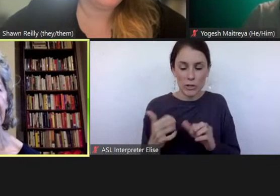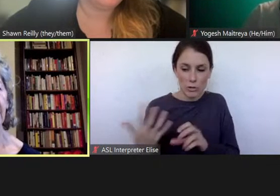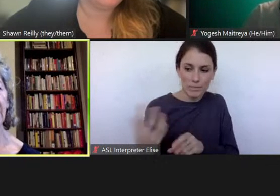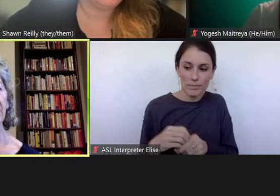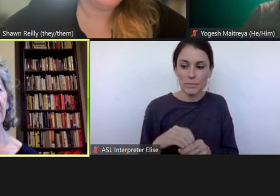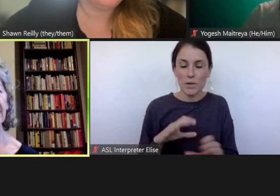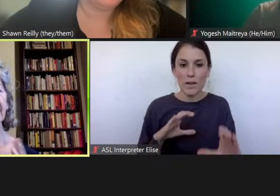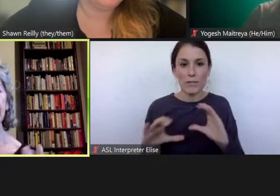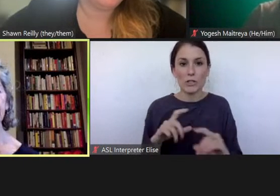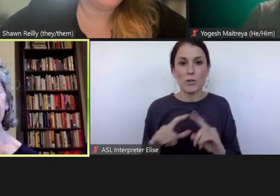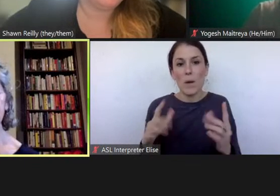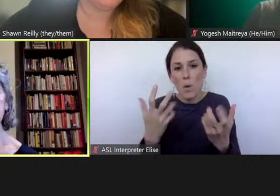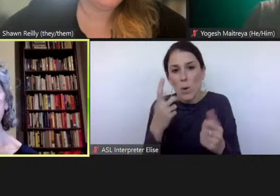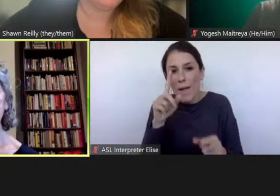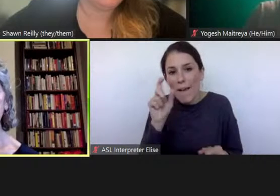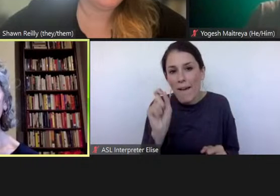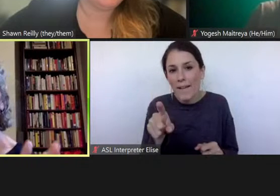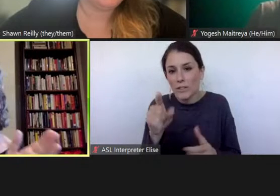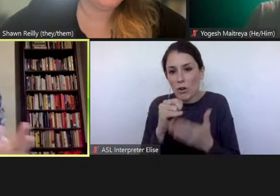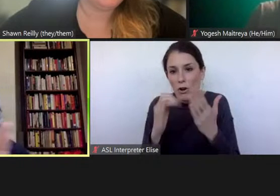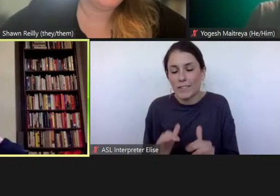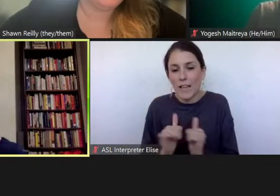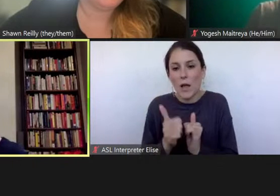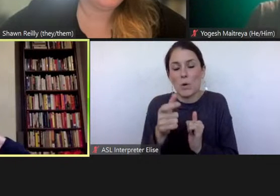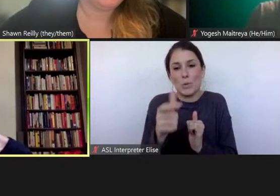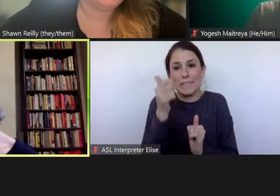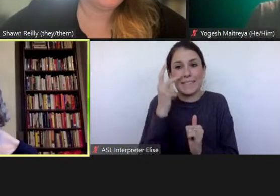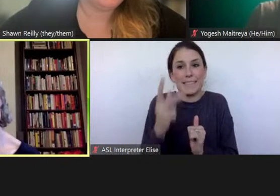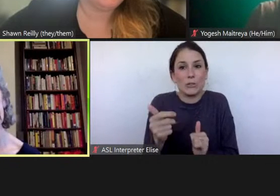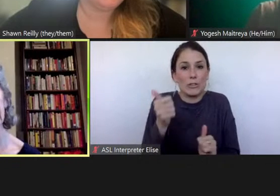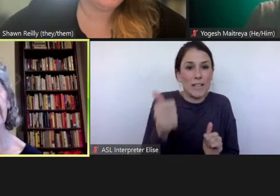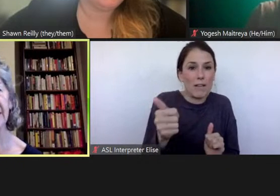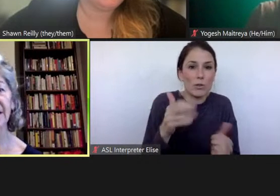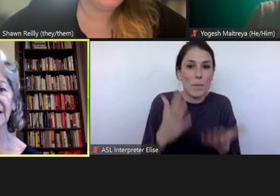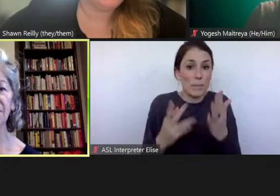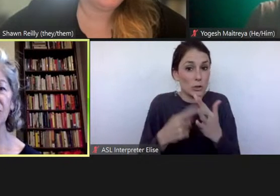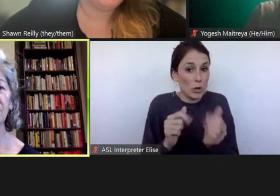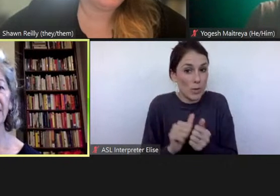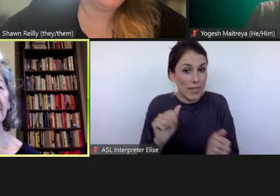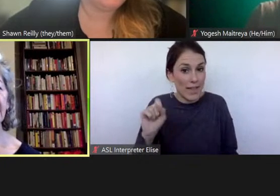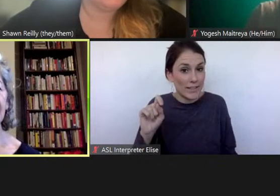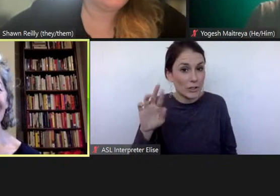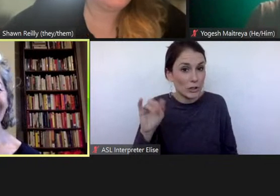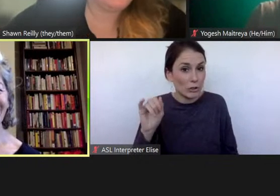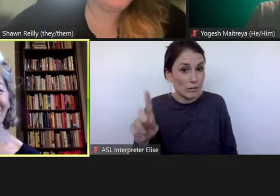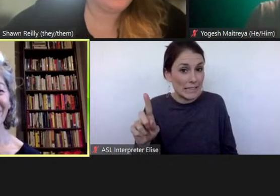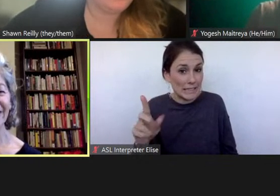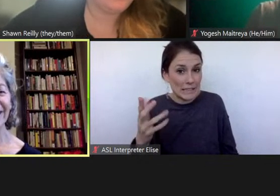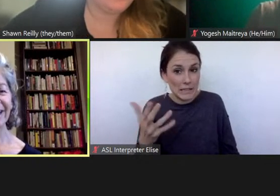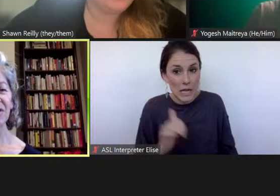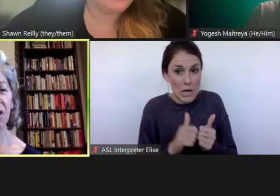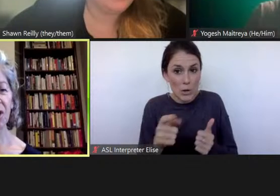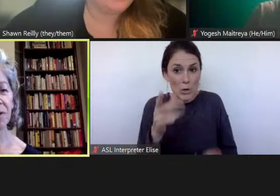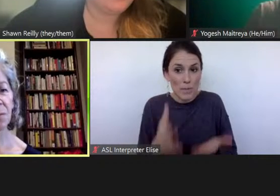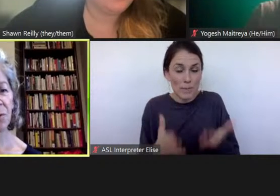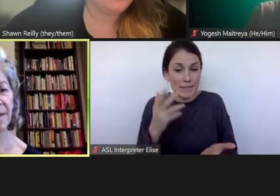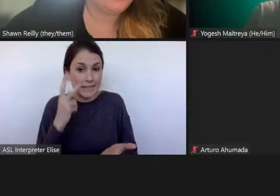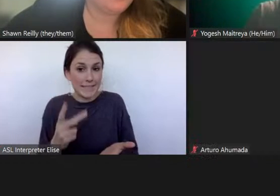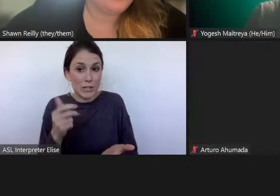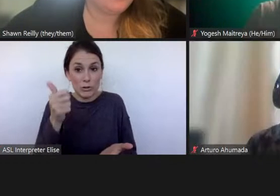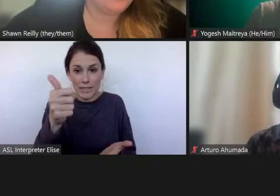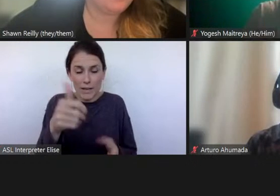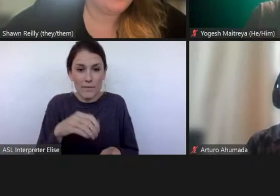artists how they see themselves. And maybe we'll start again with Astrid, how you might see yourself in